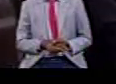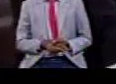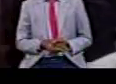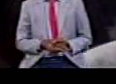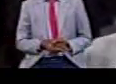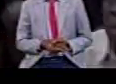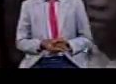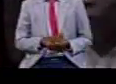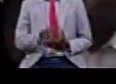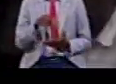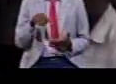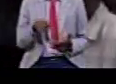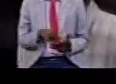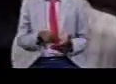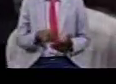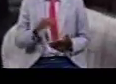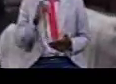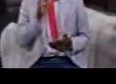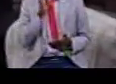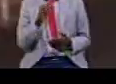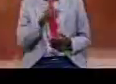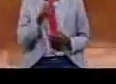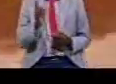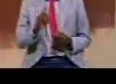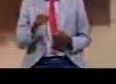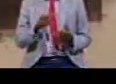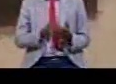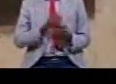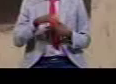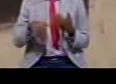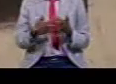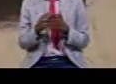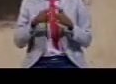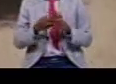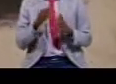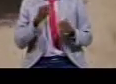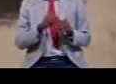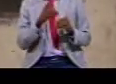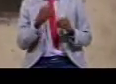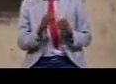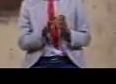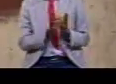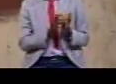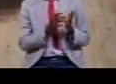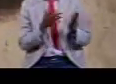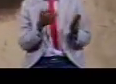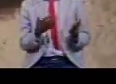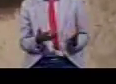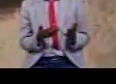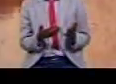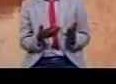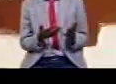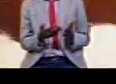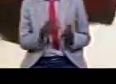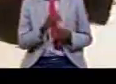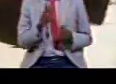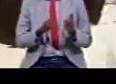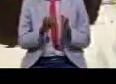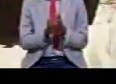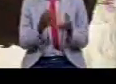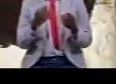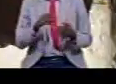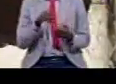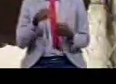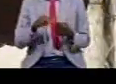This is where it all started. In the Bible, those who came to a place like this,